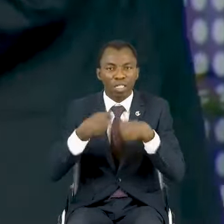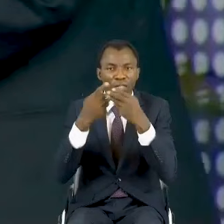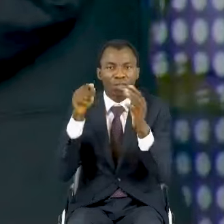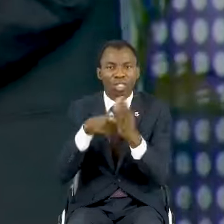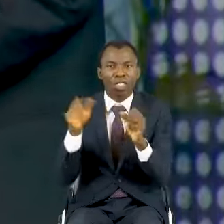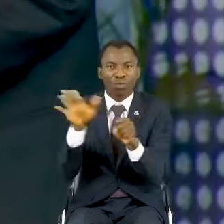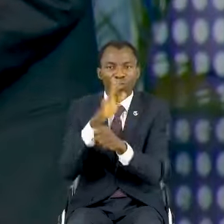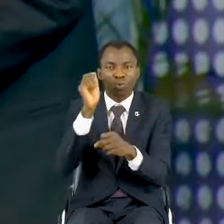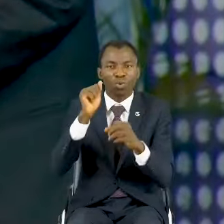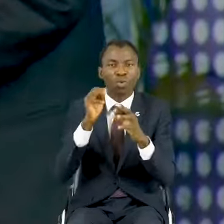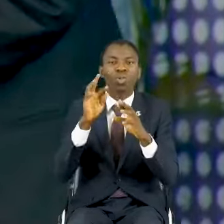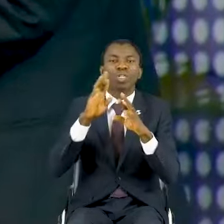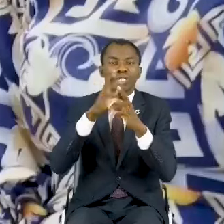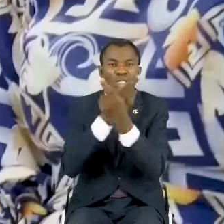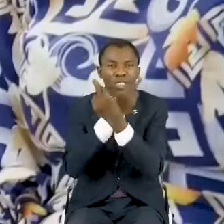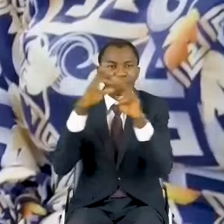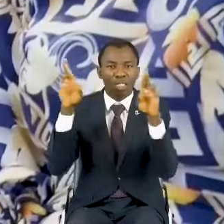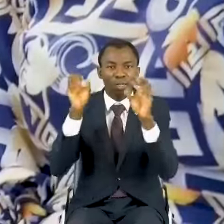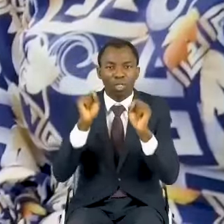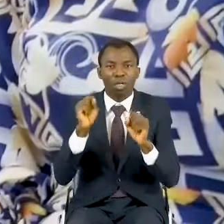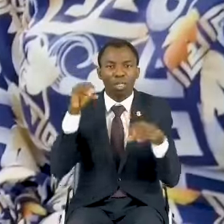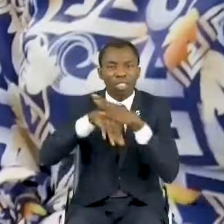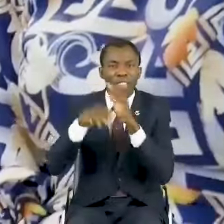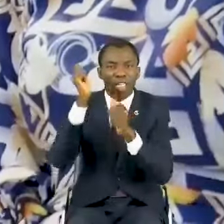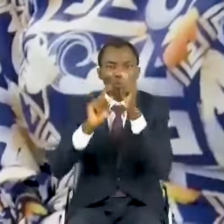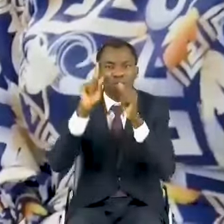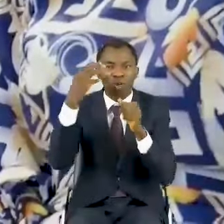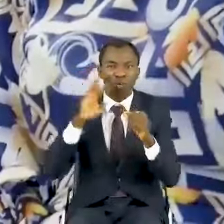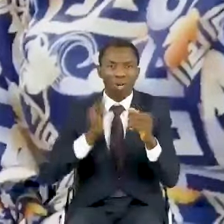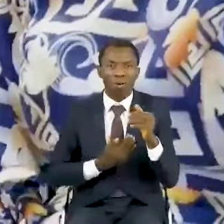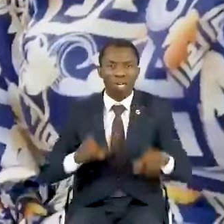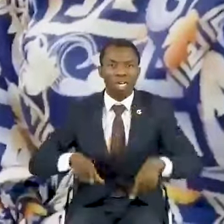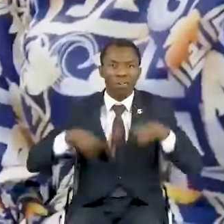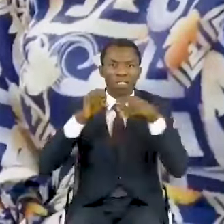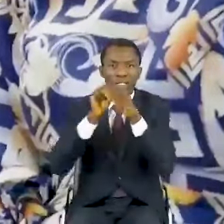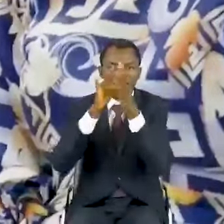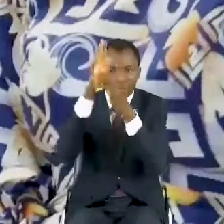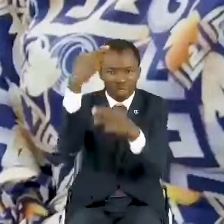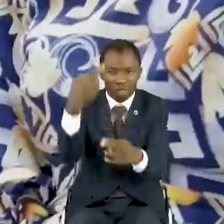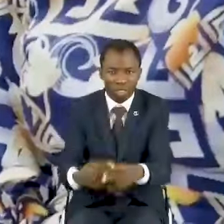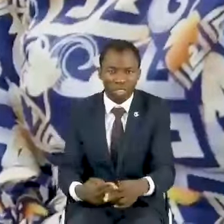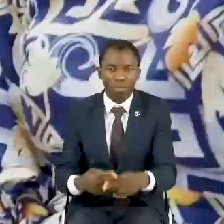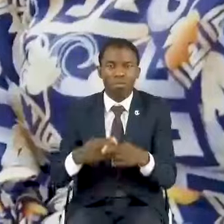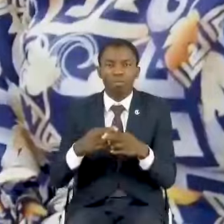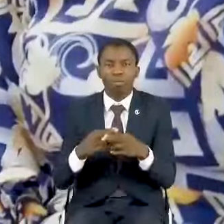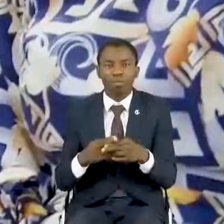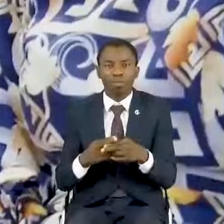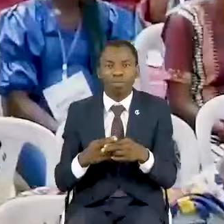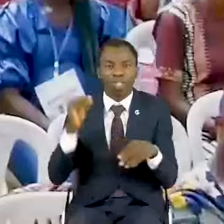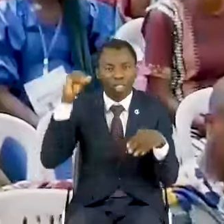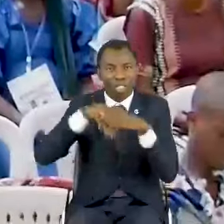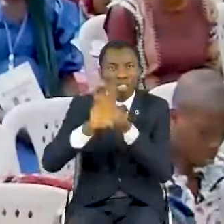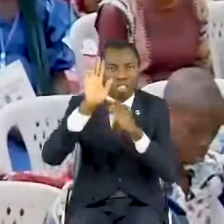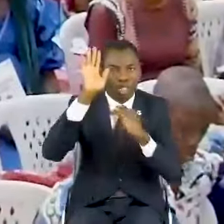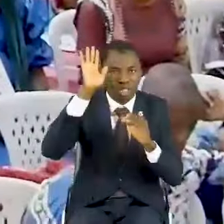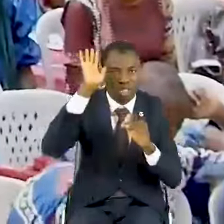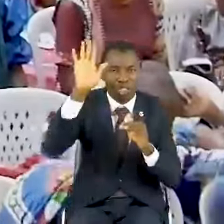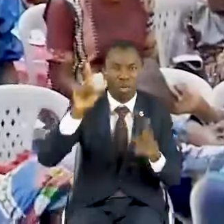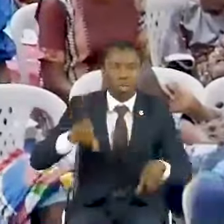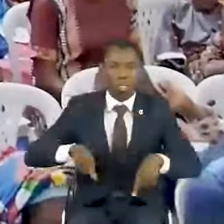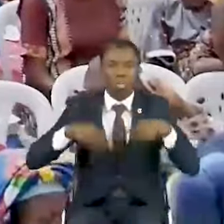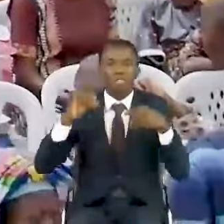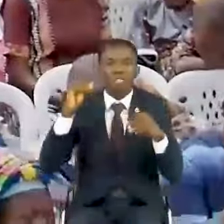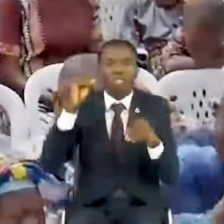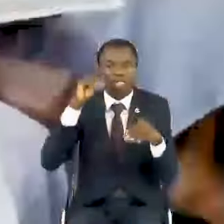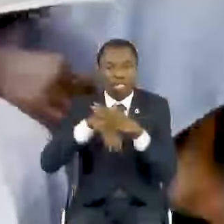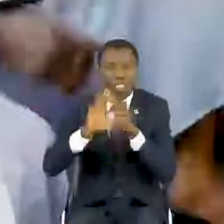every one of our lives in Jesus' name. Amen. Okay, now in your life. Amen. In